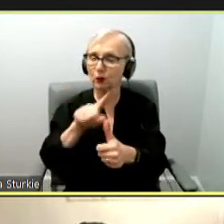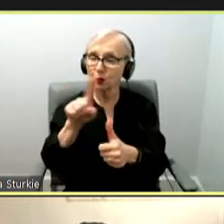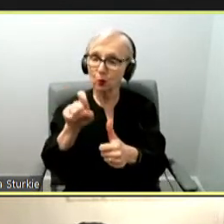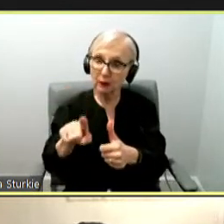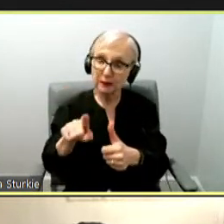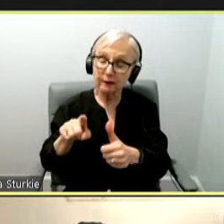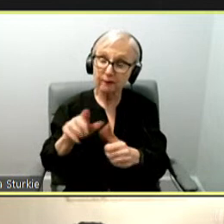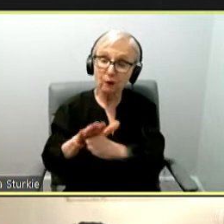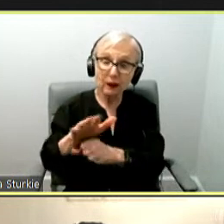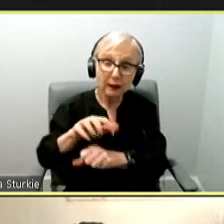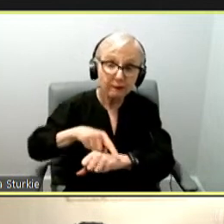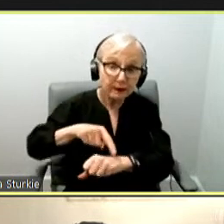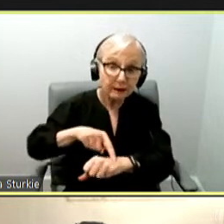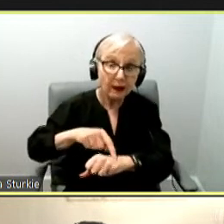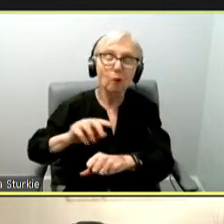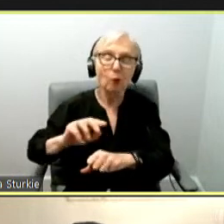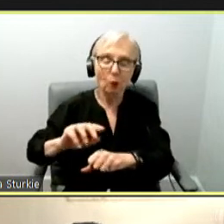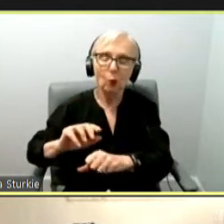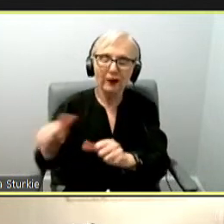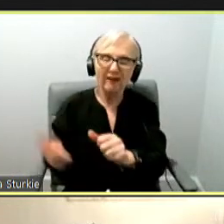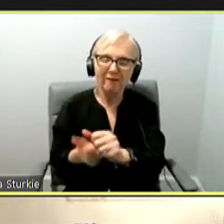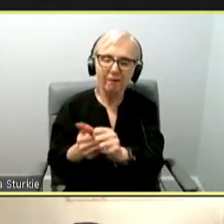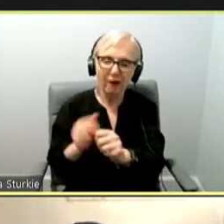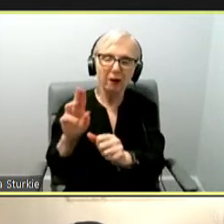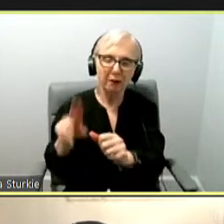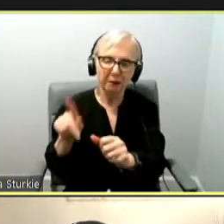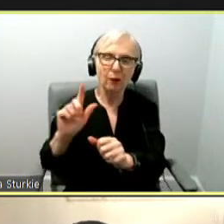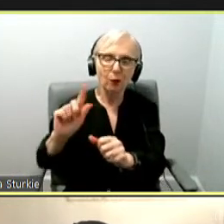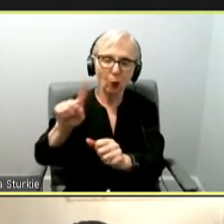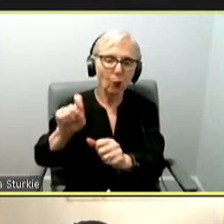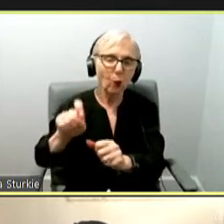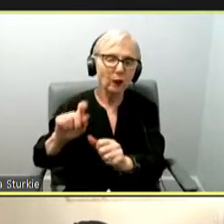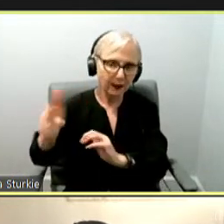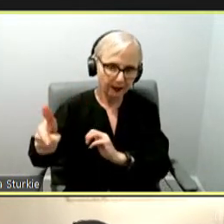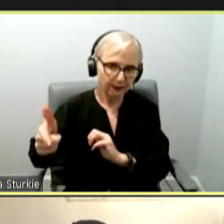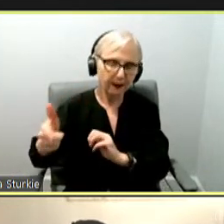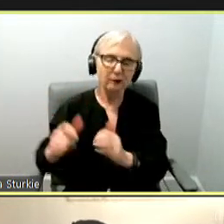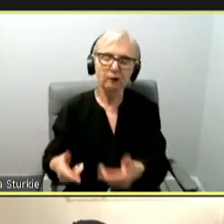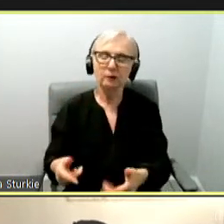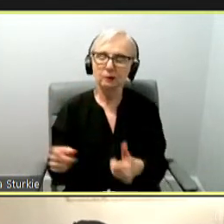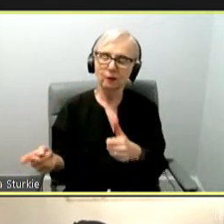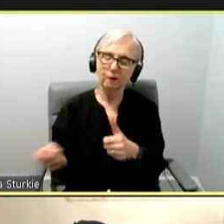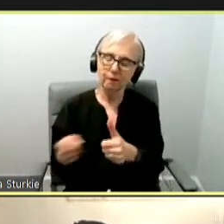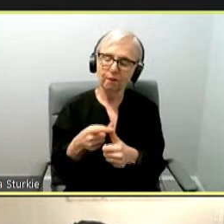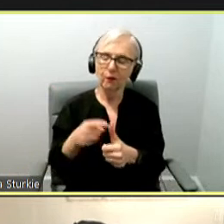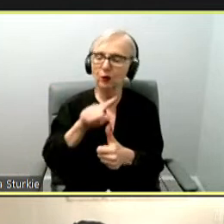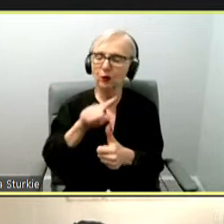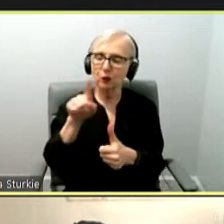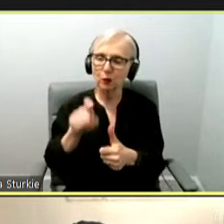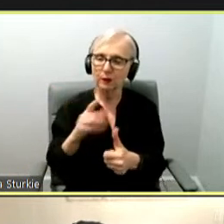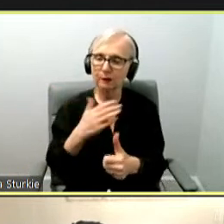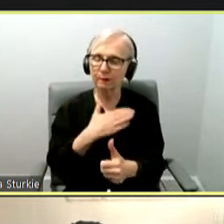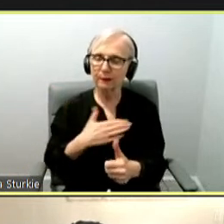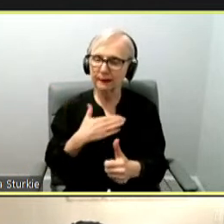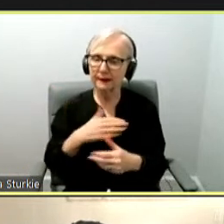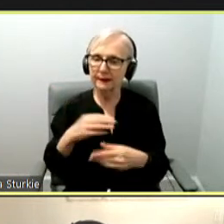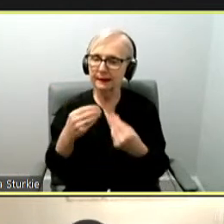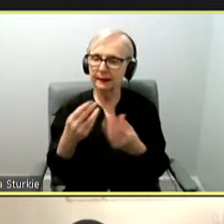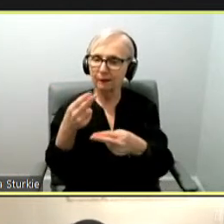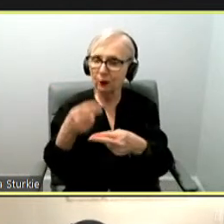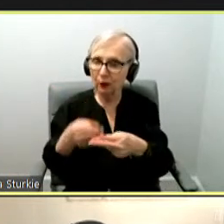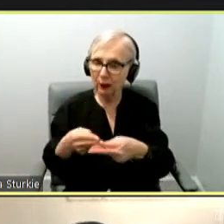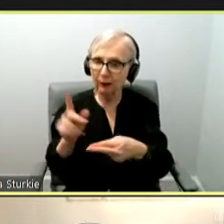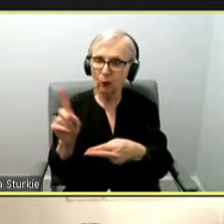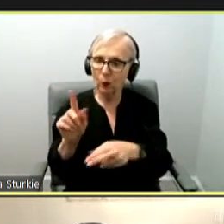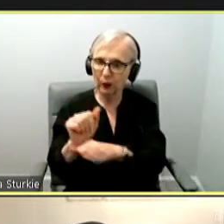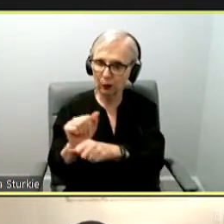have time for second questions or follow-ups, we can certainly come back to those after we've gotten through our first questions. Please do state your name and outlet